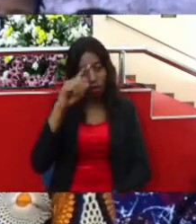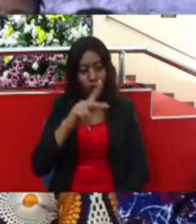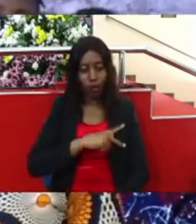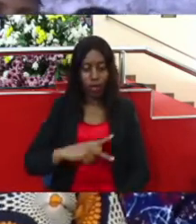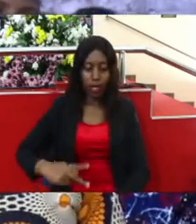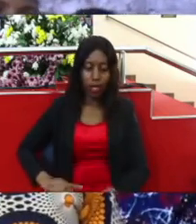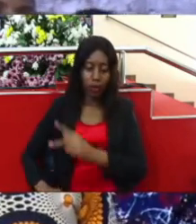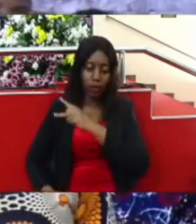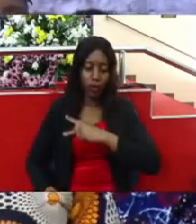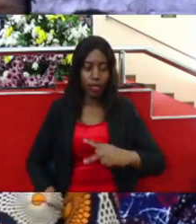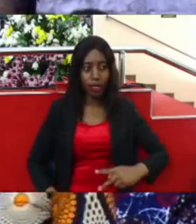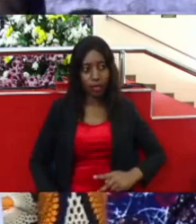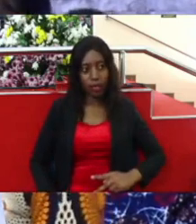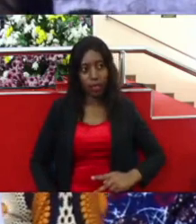to say